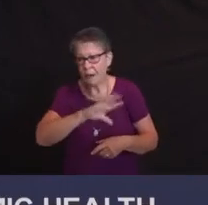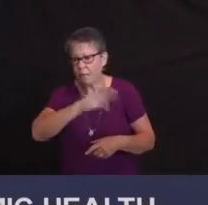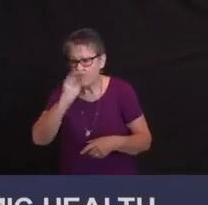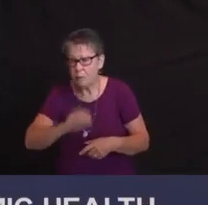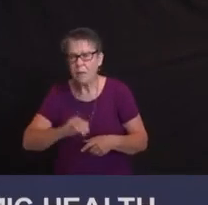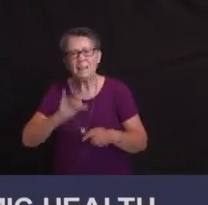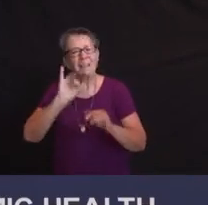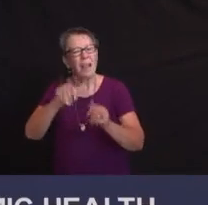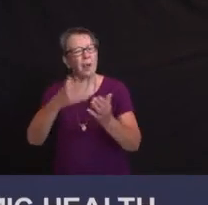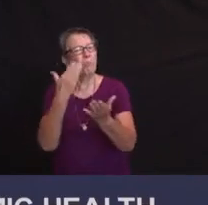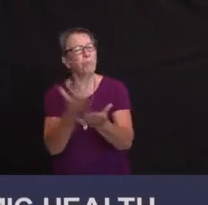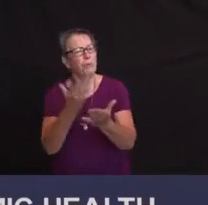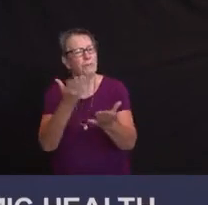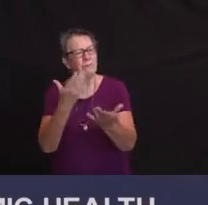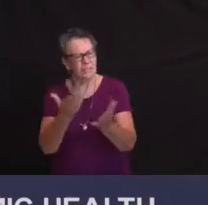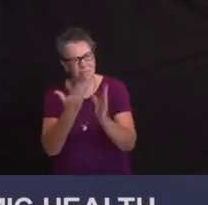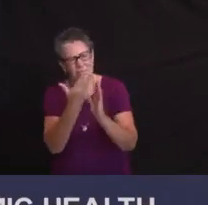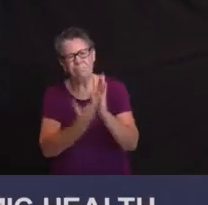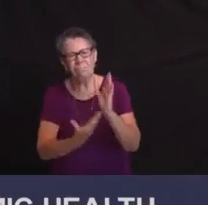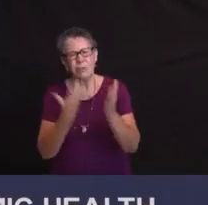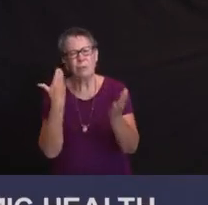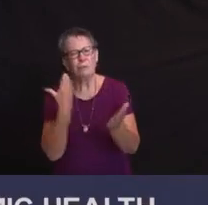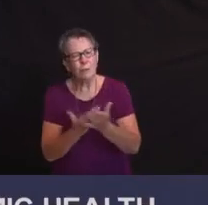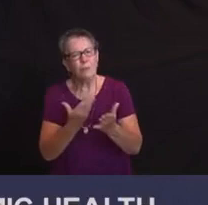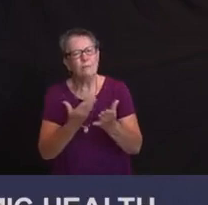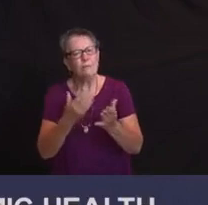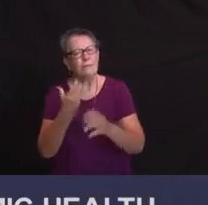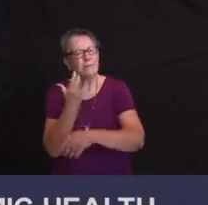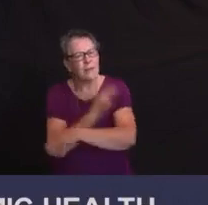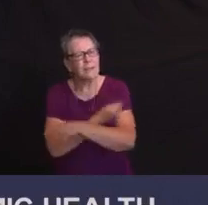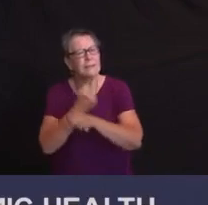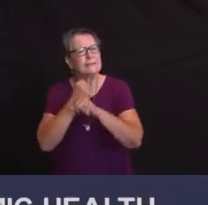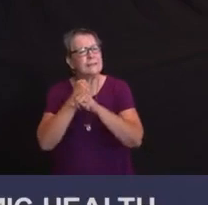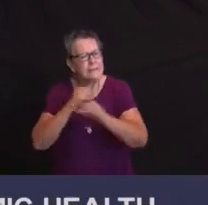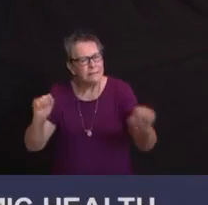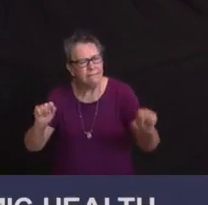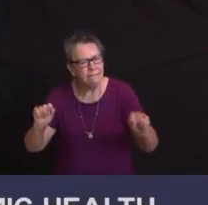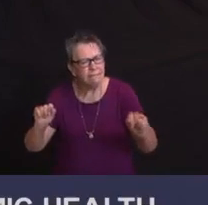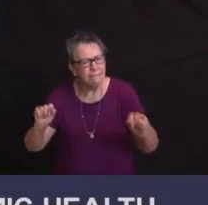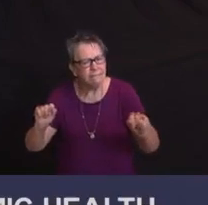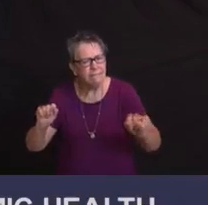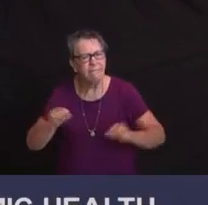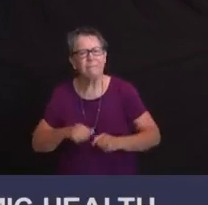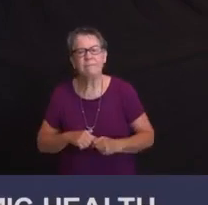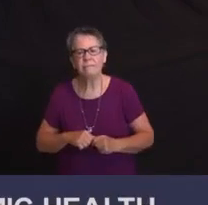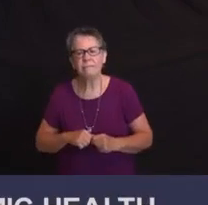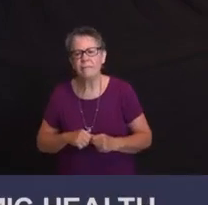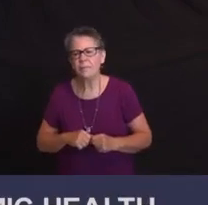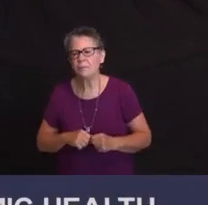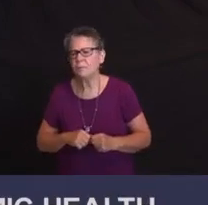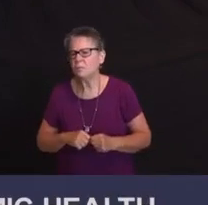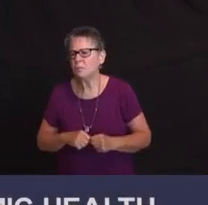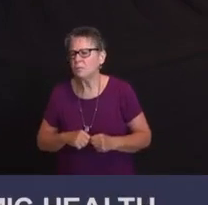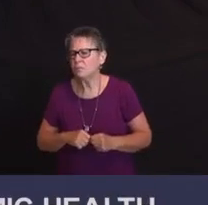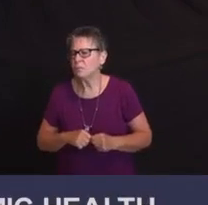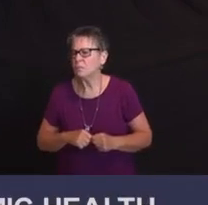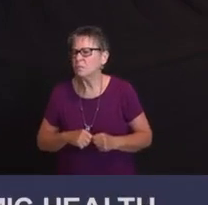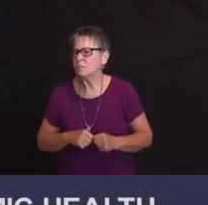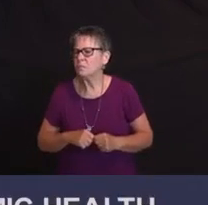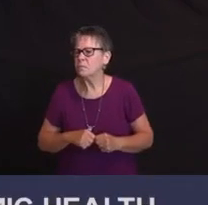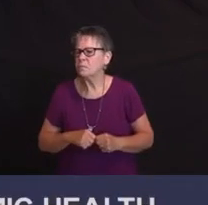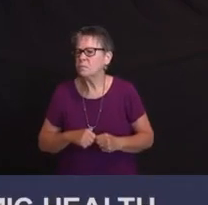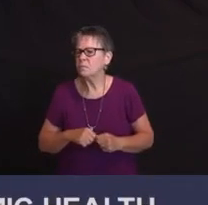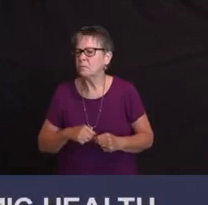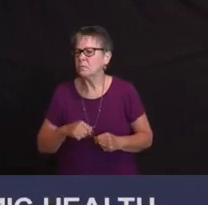question. And I don't think at any moment we ever said, the feds ever said in the Trump administration or the Biden administration, that they were